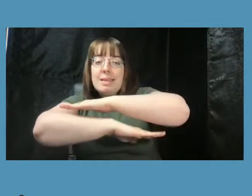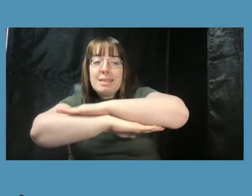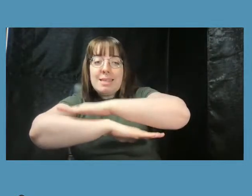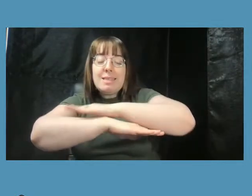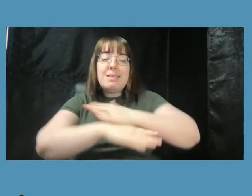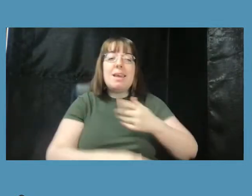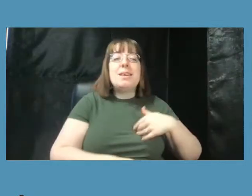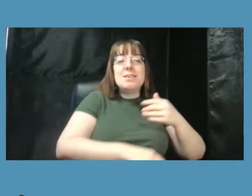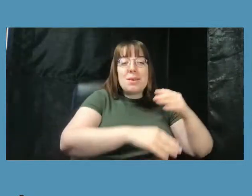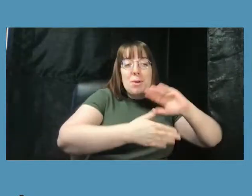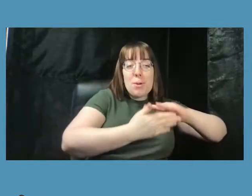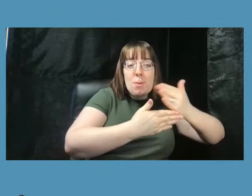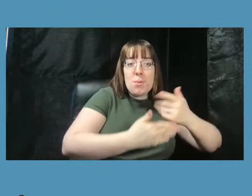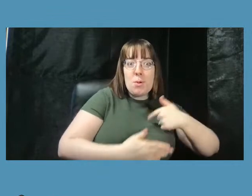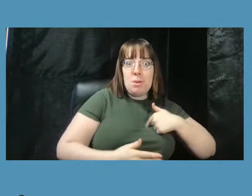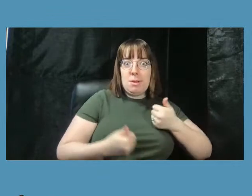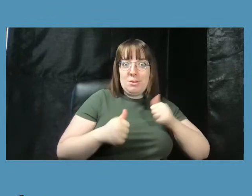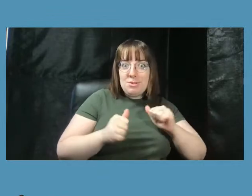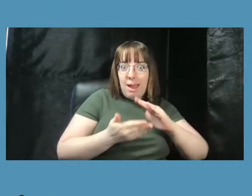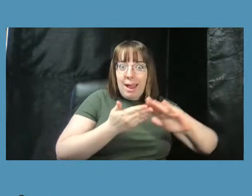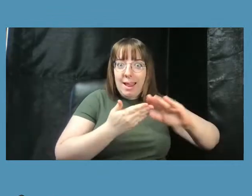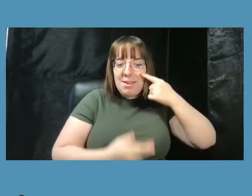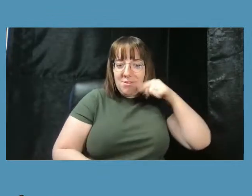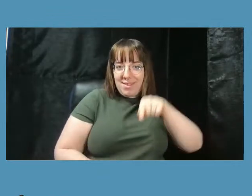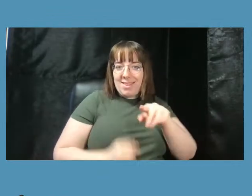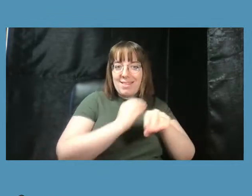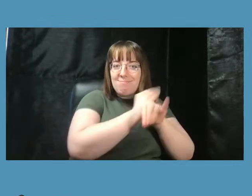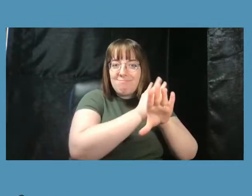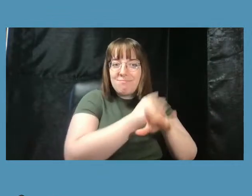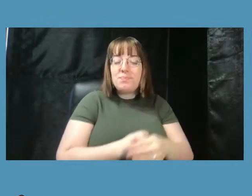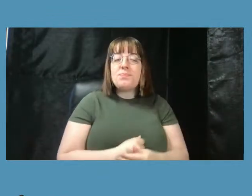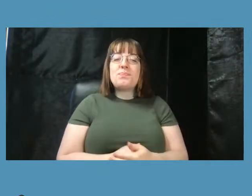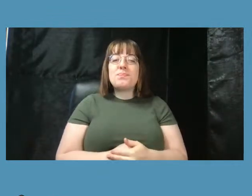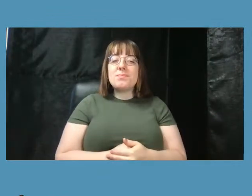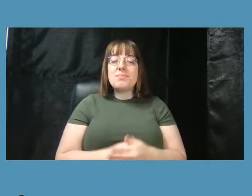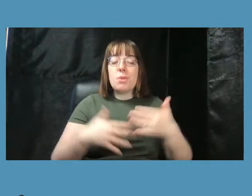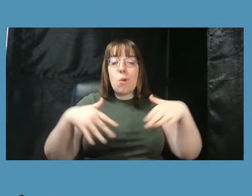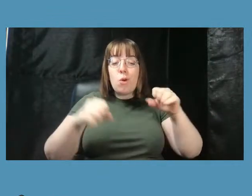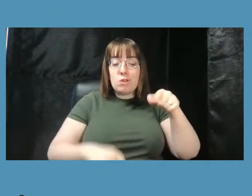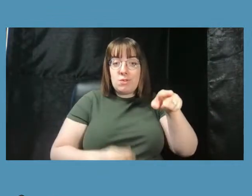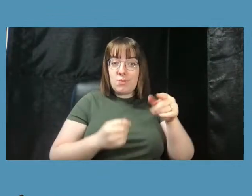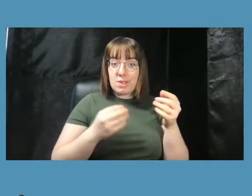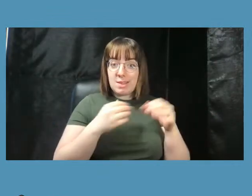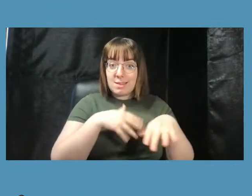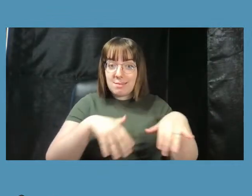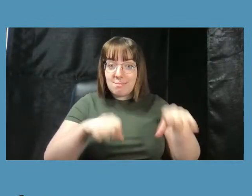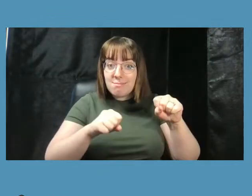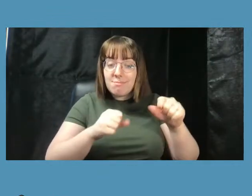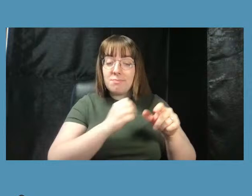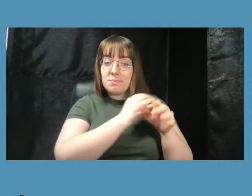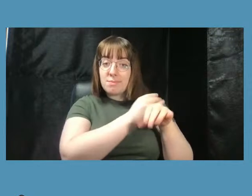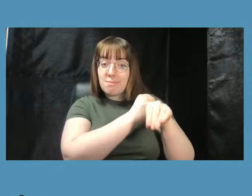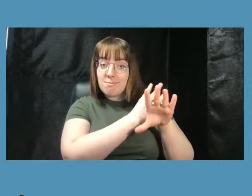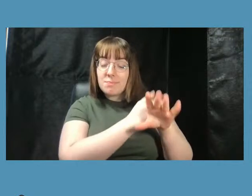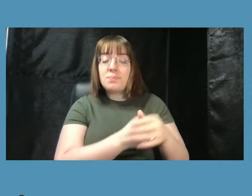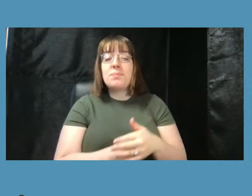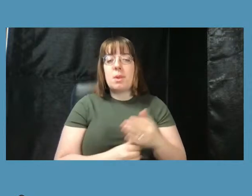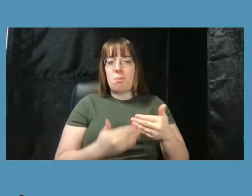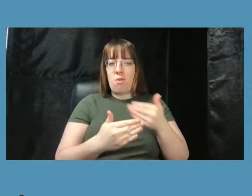session. As the host for today's session, I would like to convey a few things to our attendees before we begin the